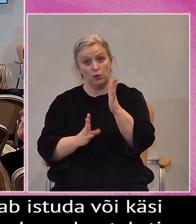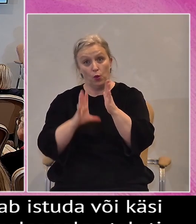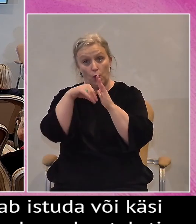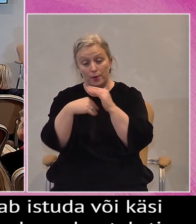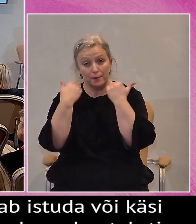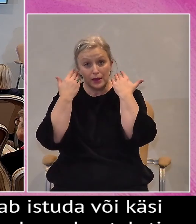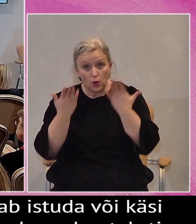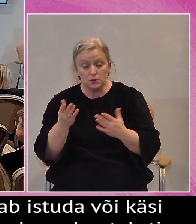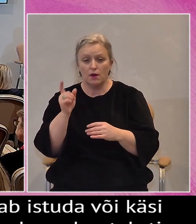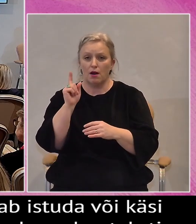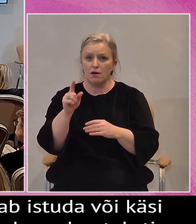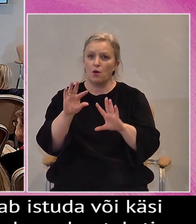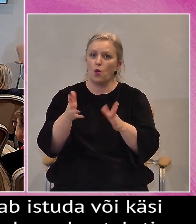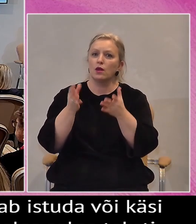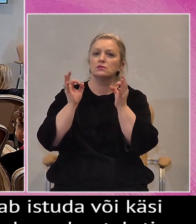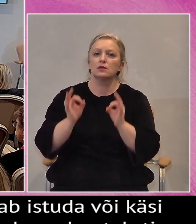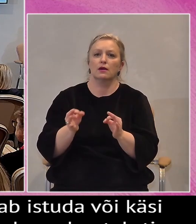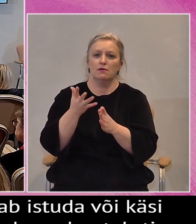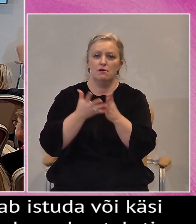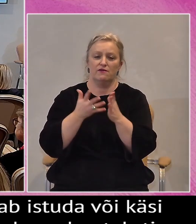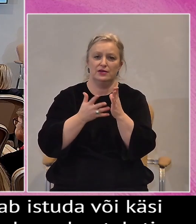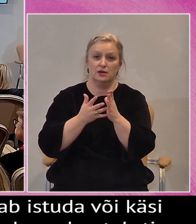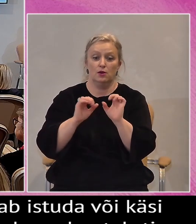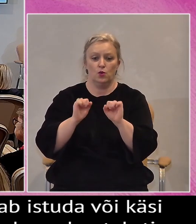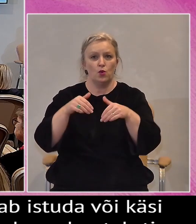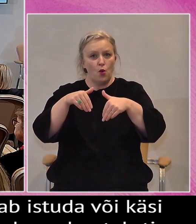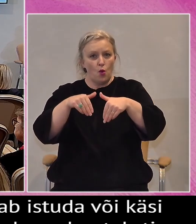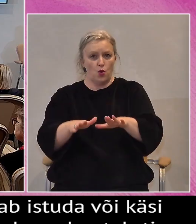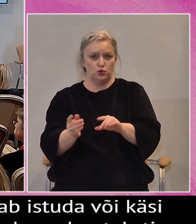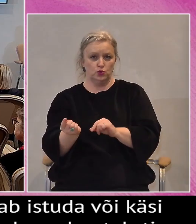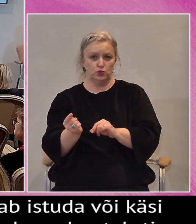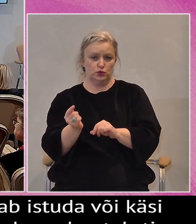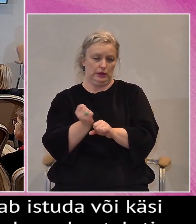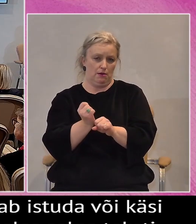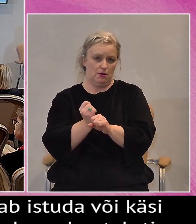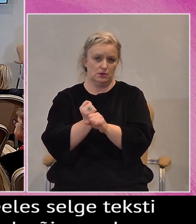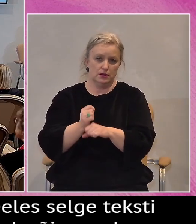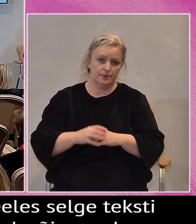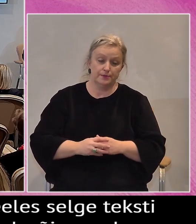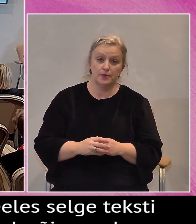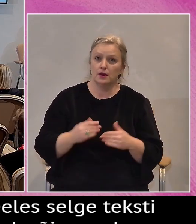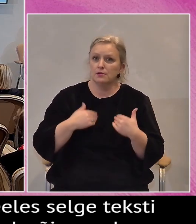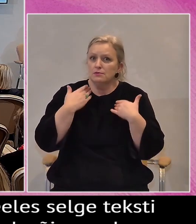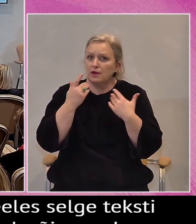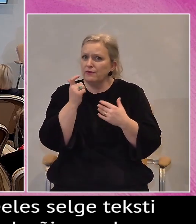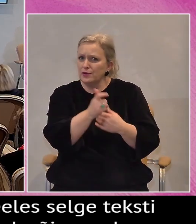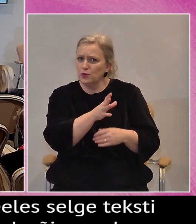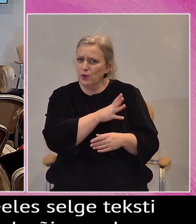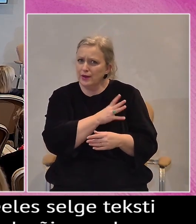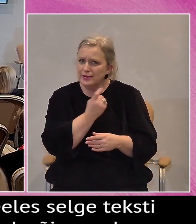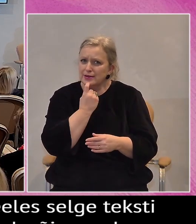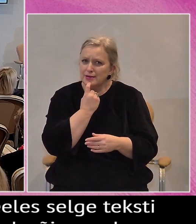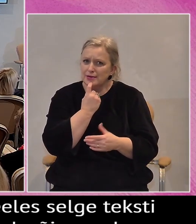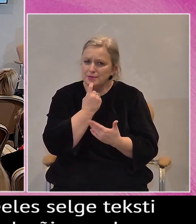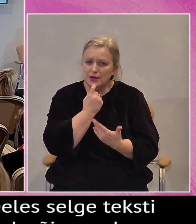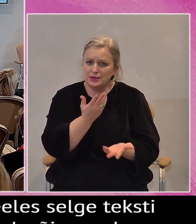parent will help with writing it down. These are all things we're not able to capture into criteria,